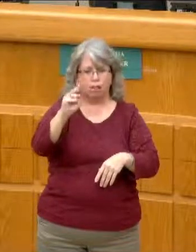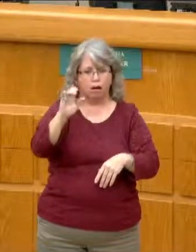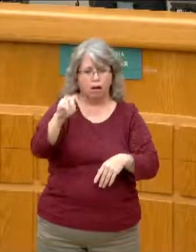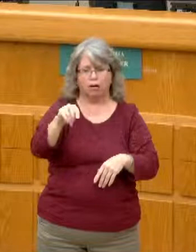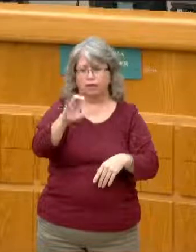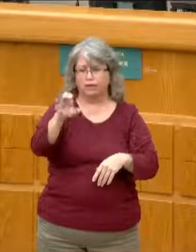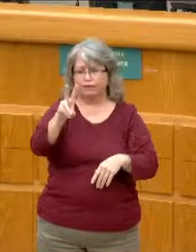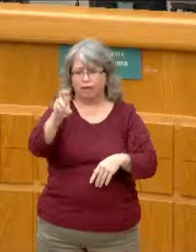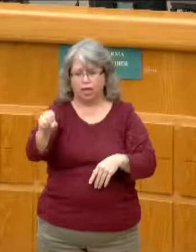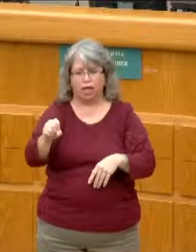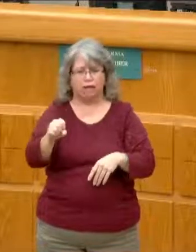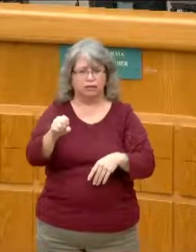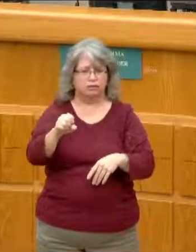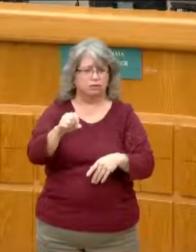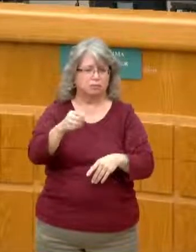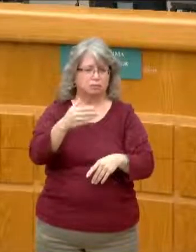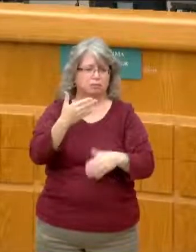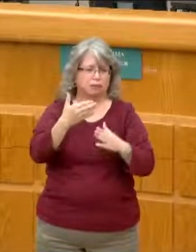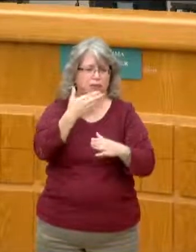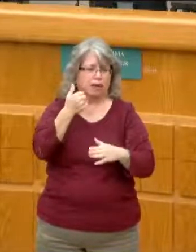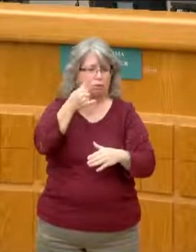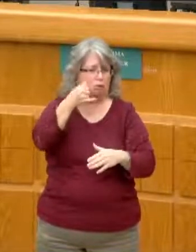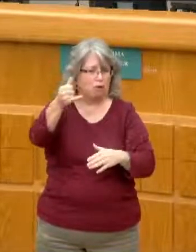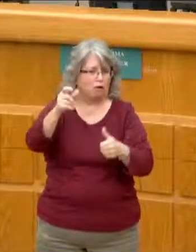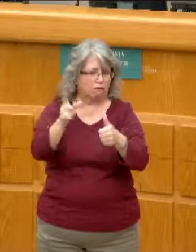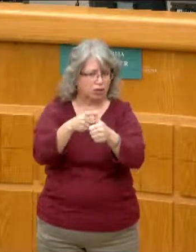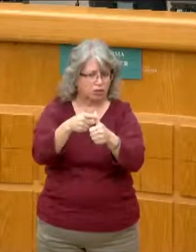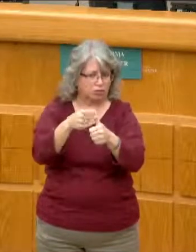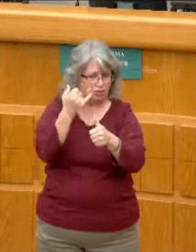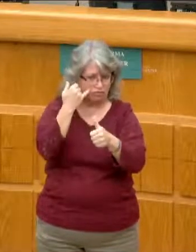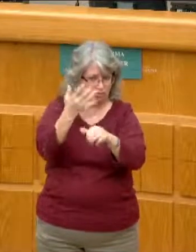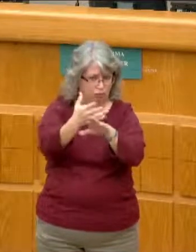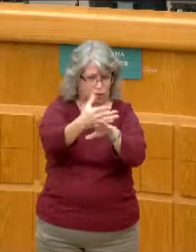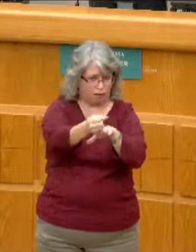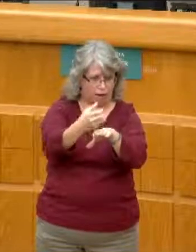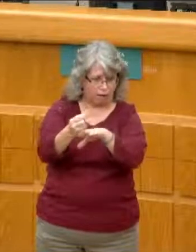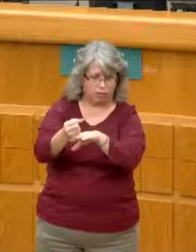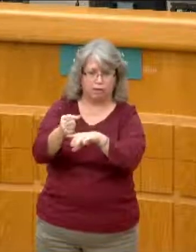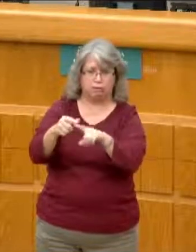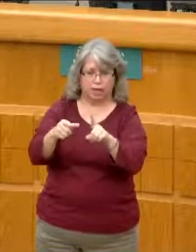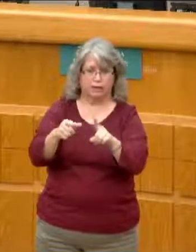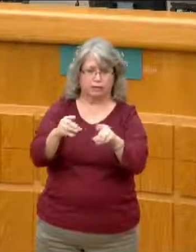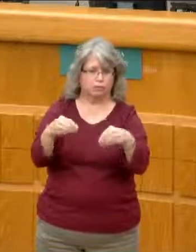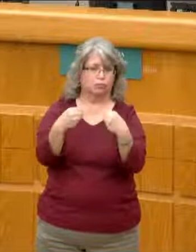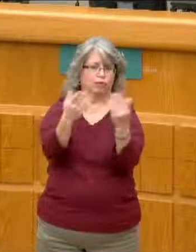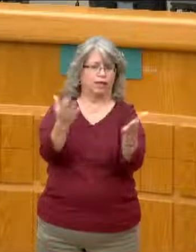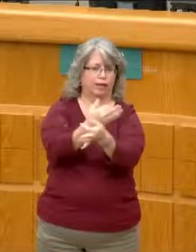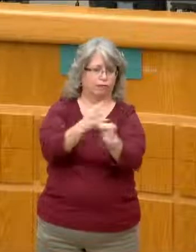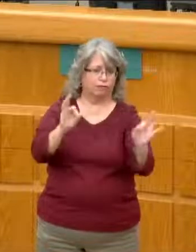to going in case they run out of stock, but there are free masks available to the residents.